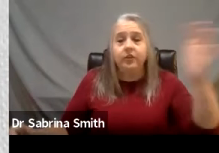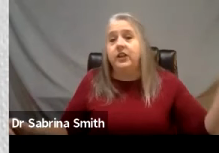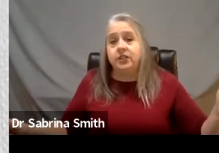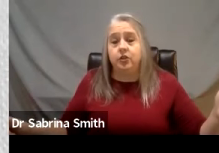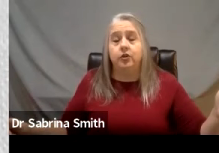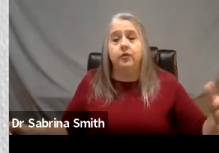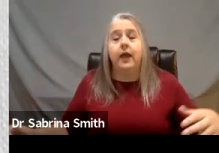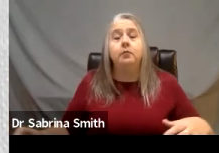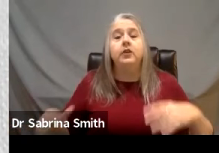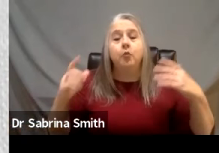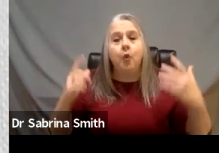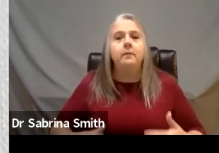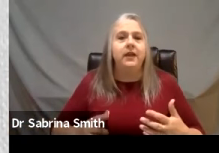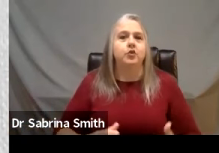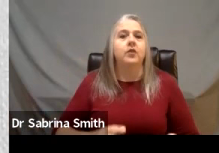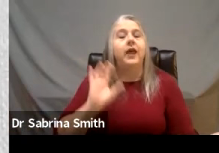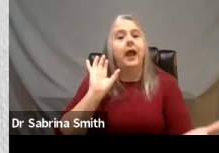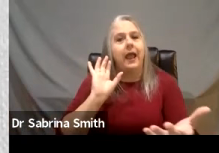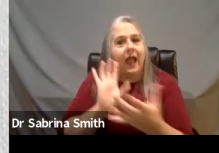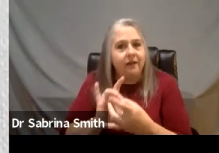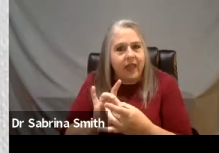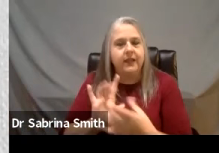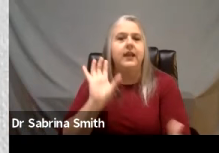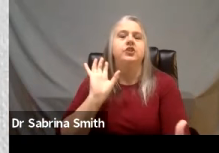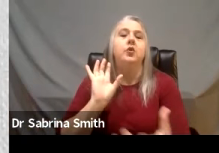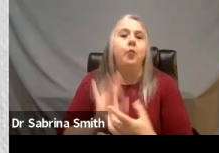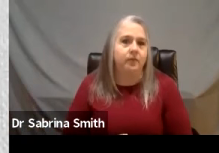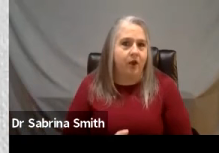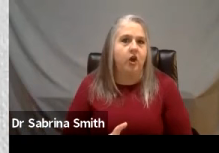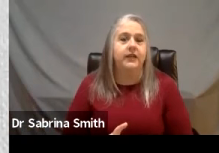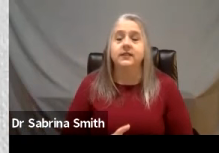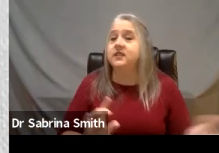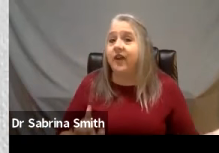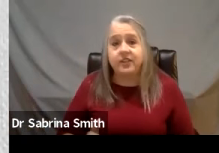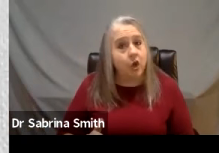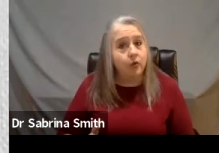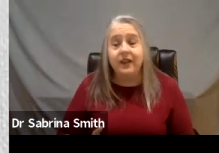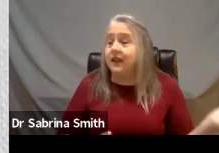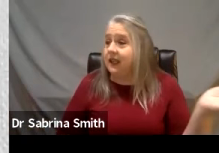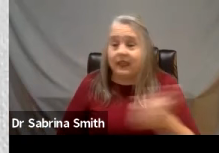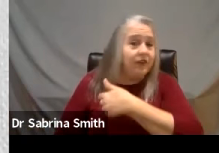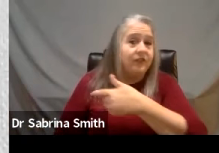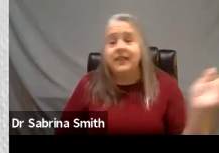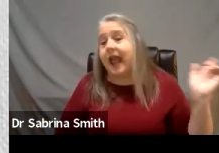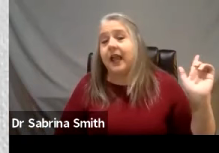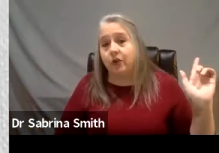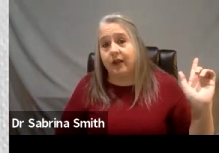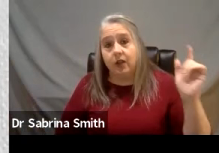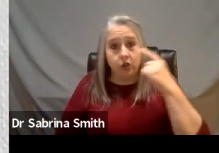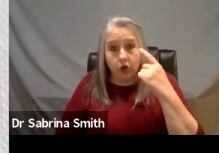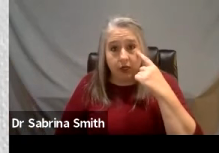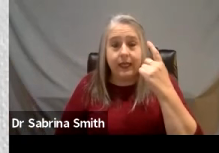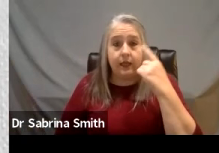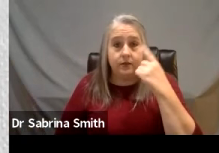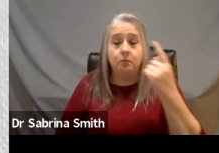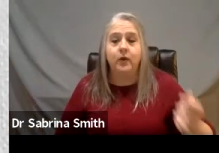to, whatever you need to do that. But you want to make sure that I have that connection with my audience. Because if I don't, even if it's accurate,